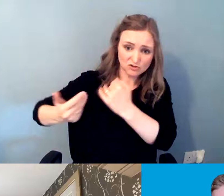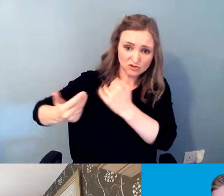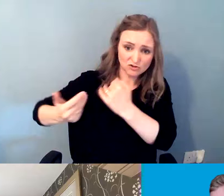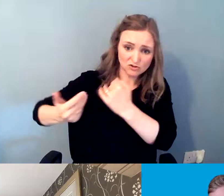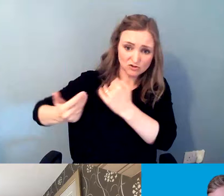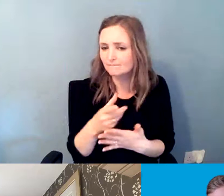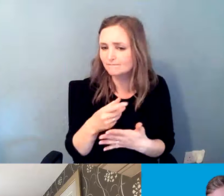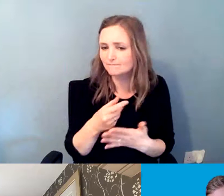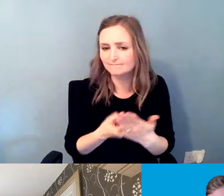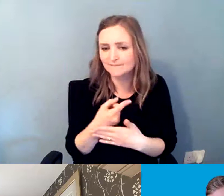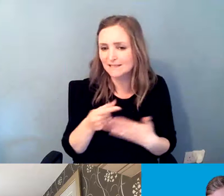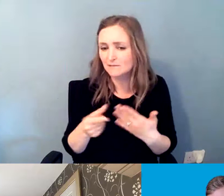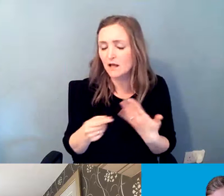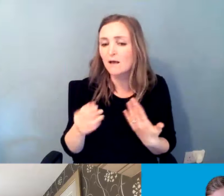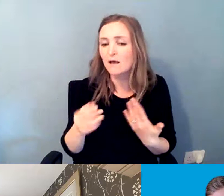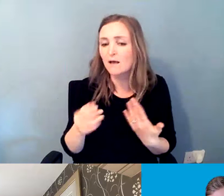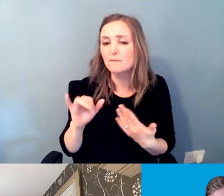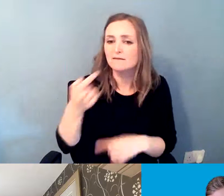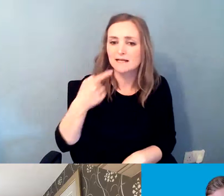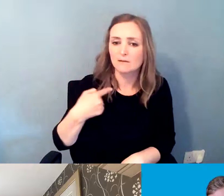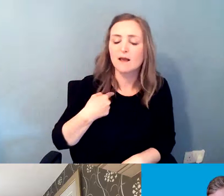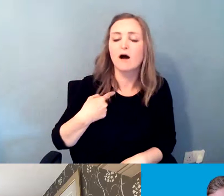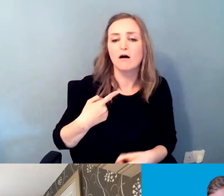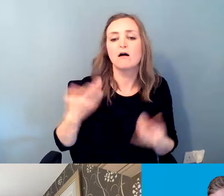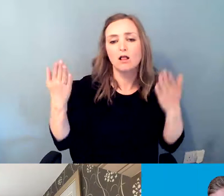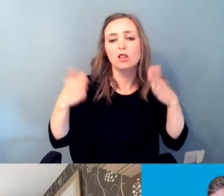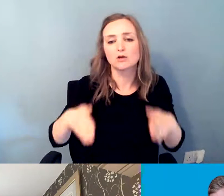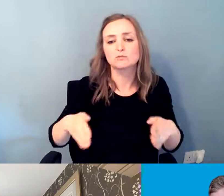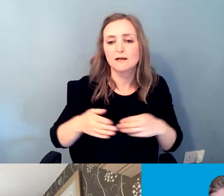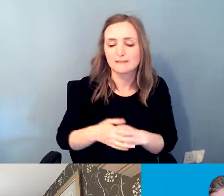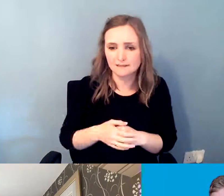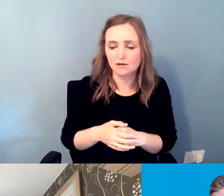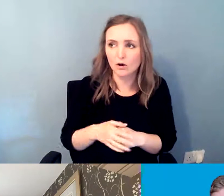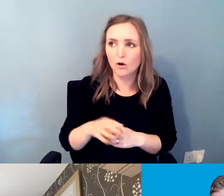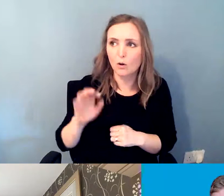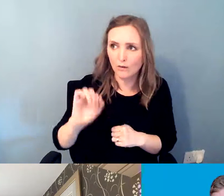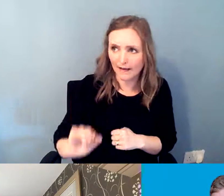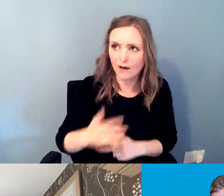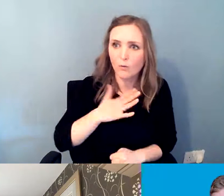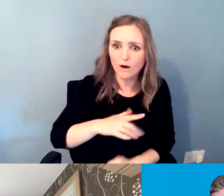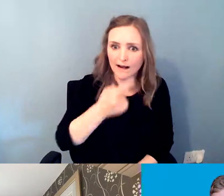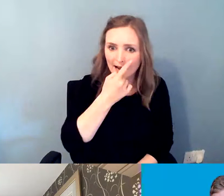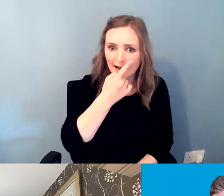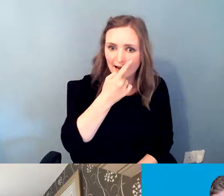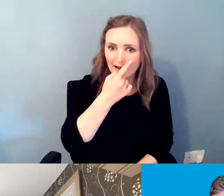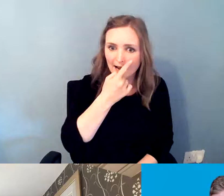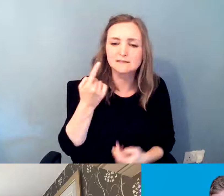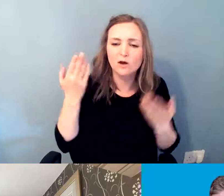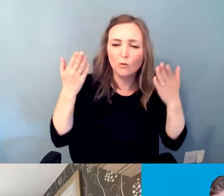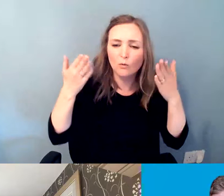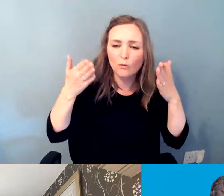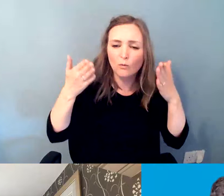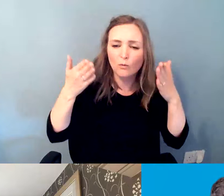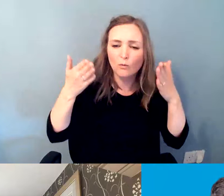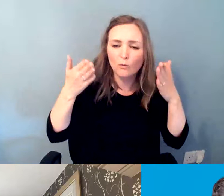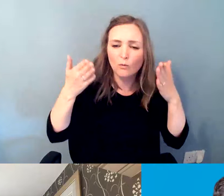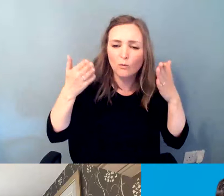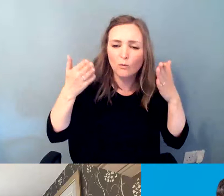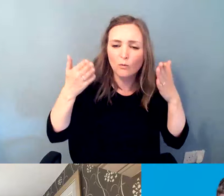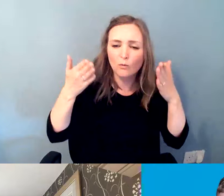I've lost some weight, doctor. I'm going to try and evidence that. So how much weight over what time period? Right, let's put you on my